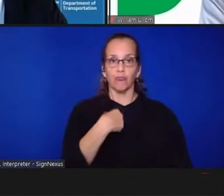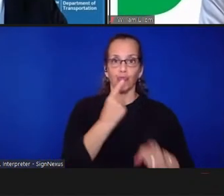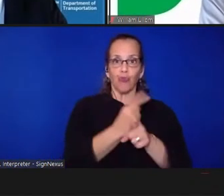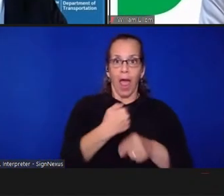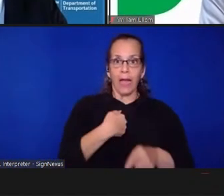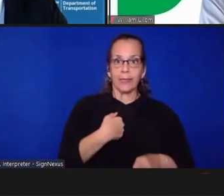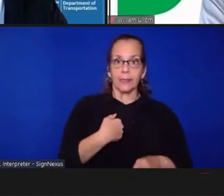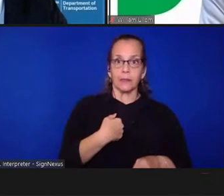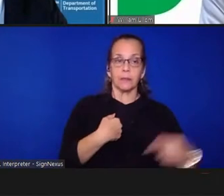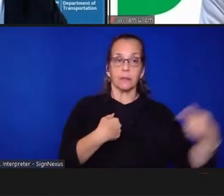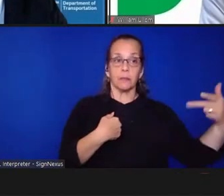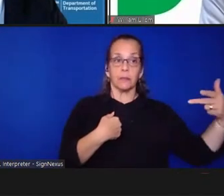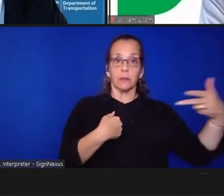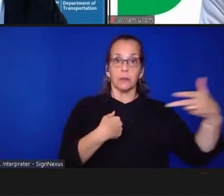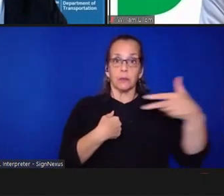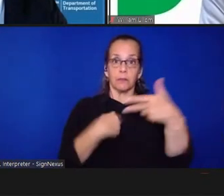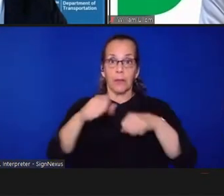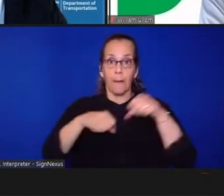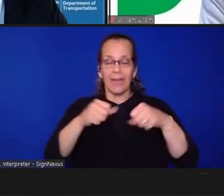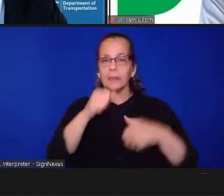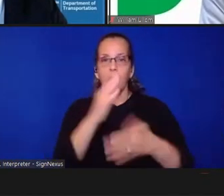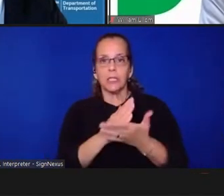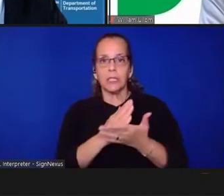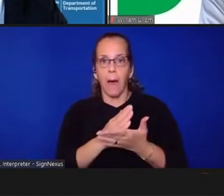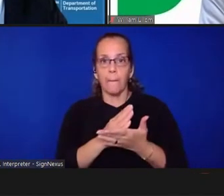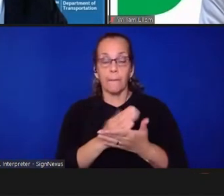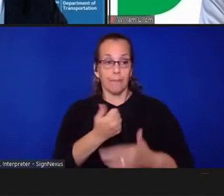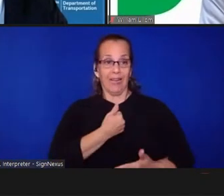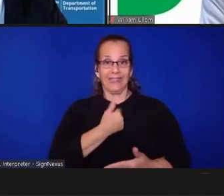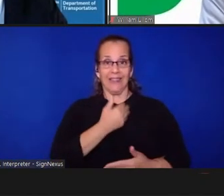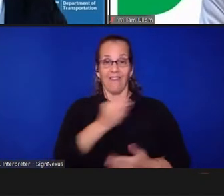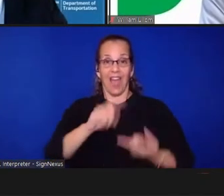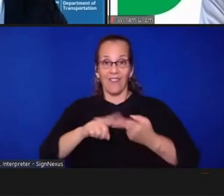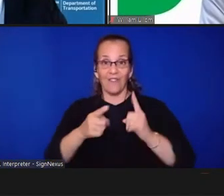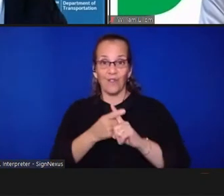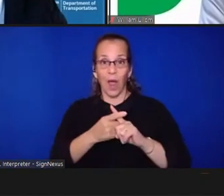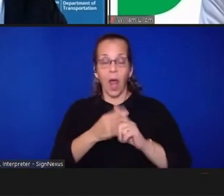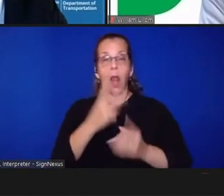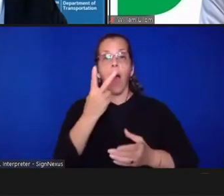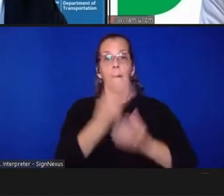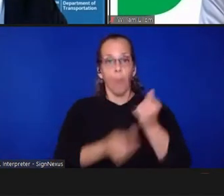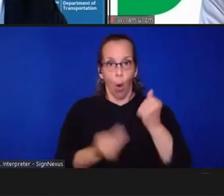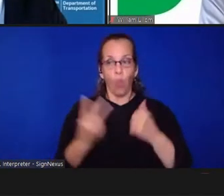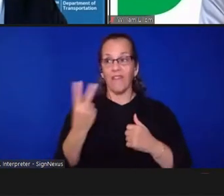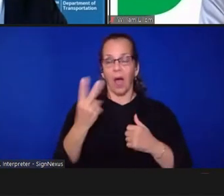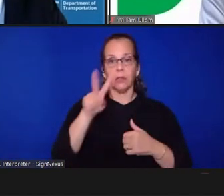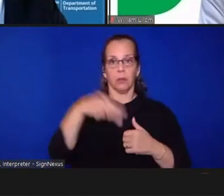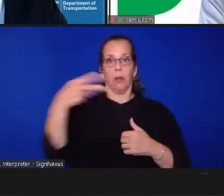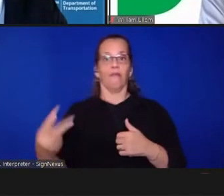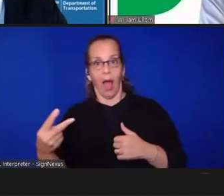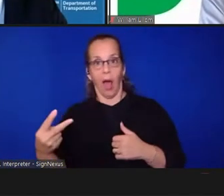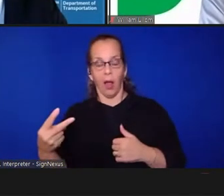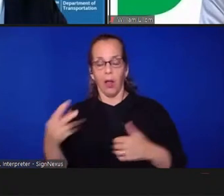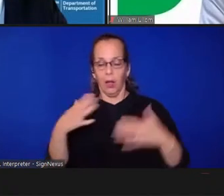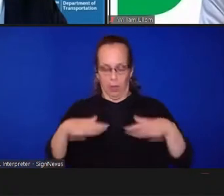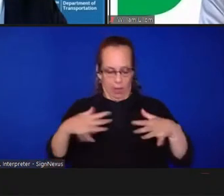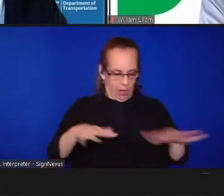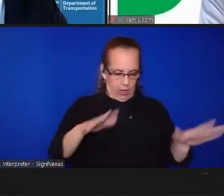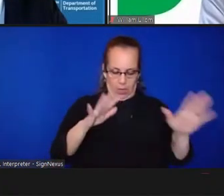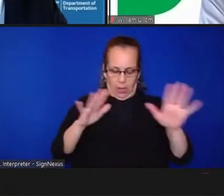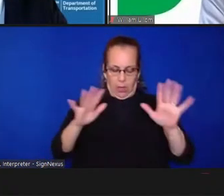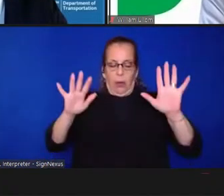stop myself and my friend were both knocked down we got up we brushed ourselves off and we went to the theater where we